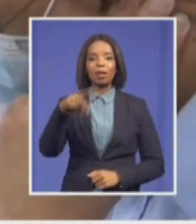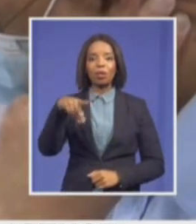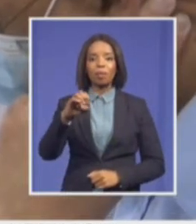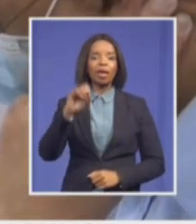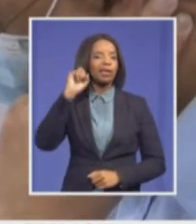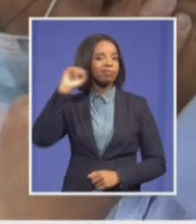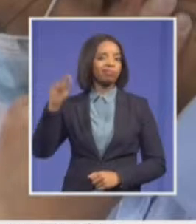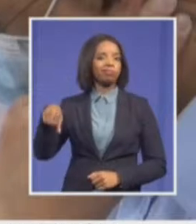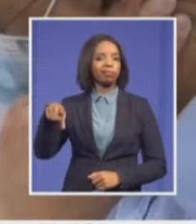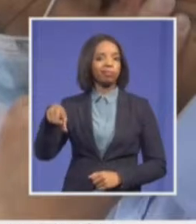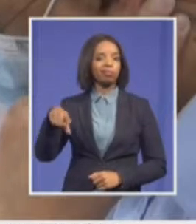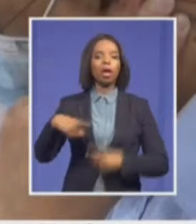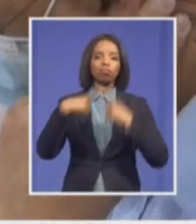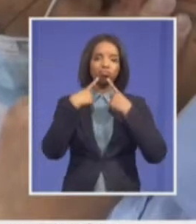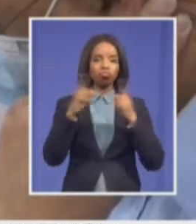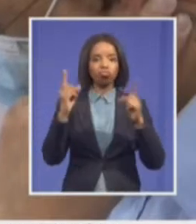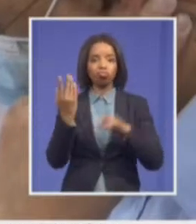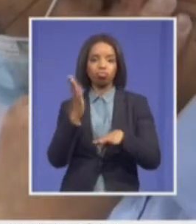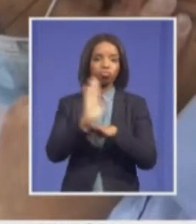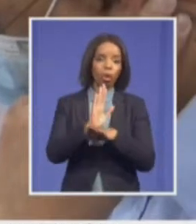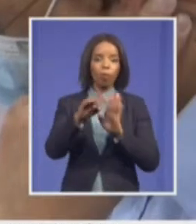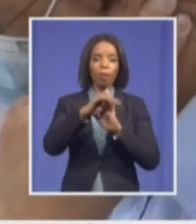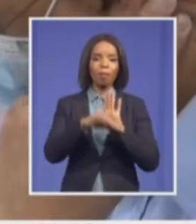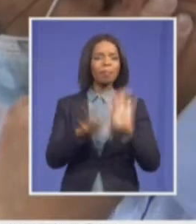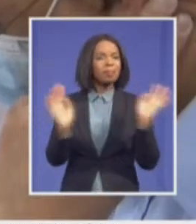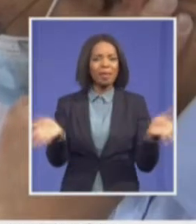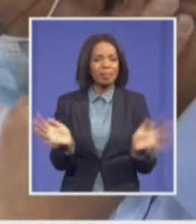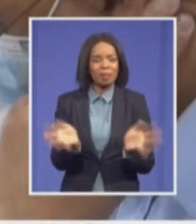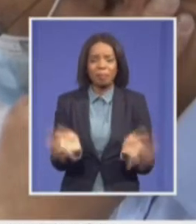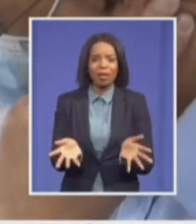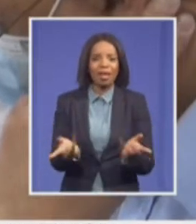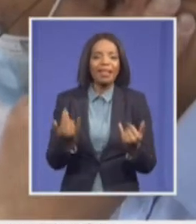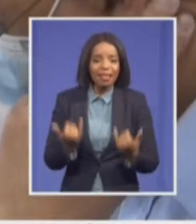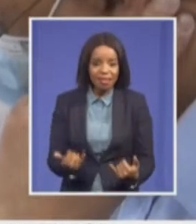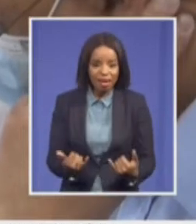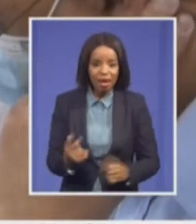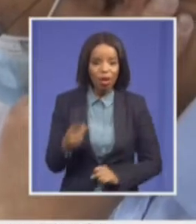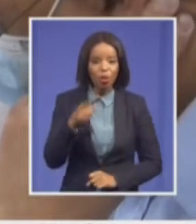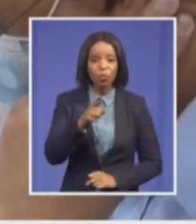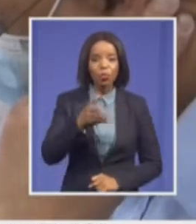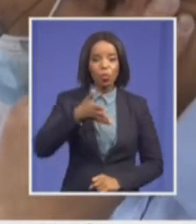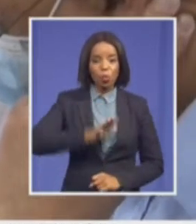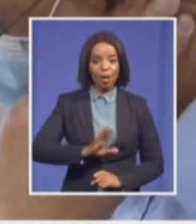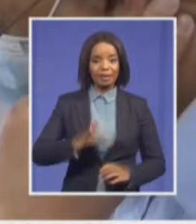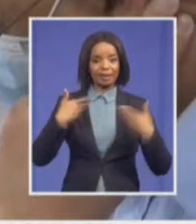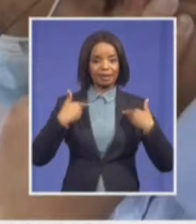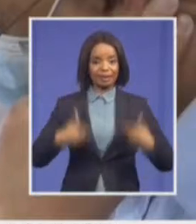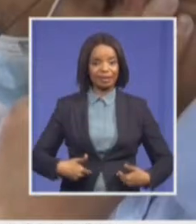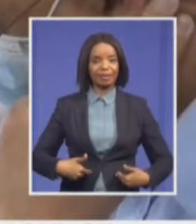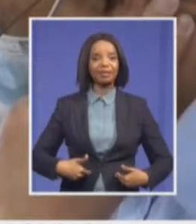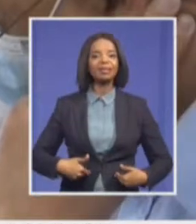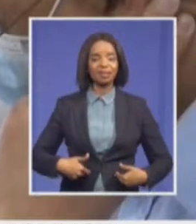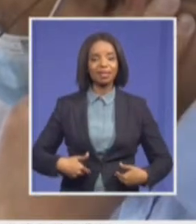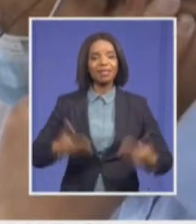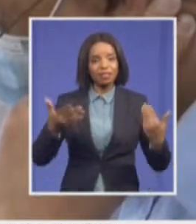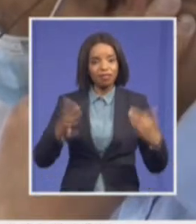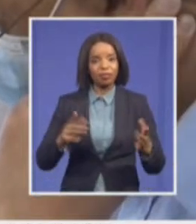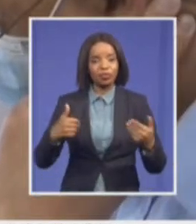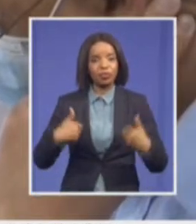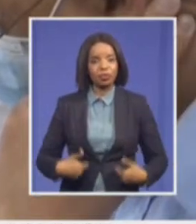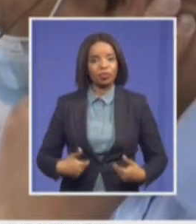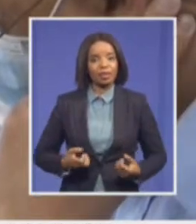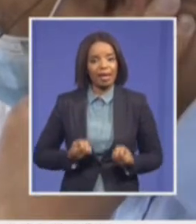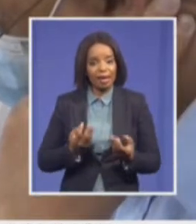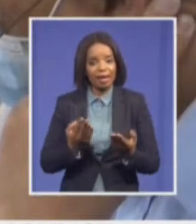want my appointment. I don't think you're entitled to it, but I'm happy to give it to you because there's nothing secretive about my appointment.